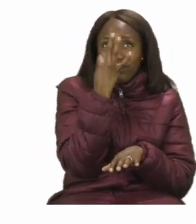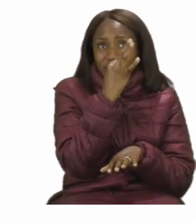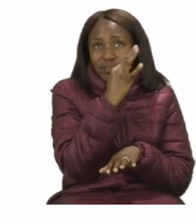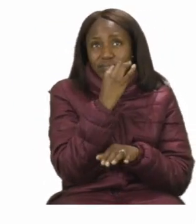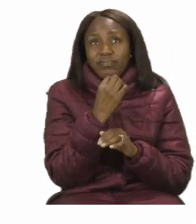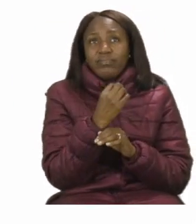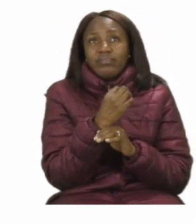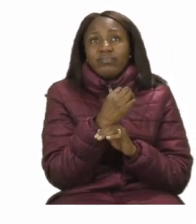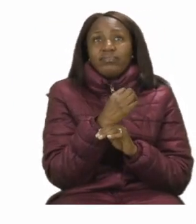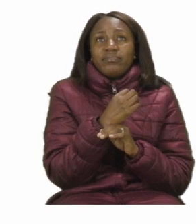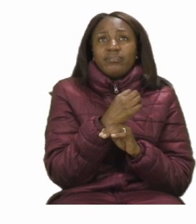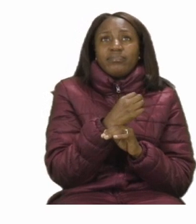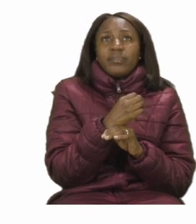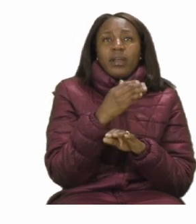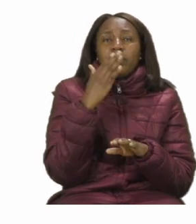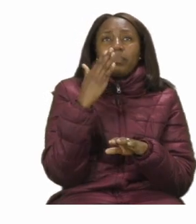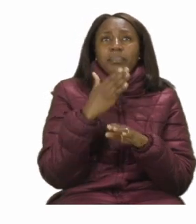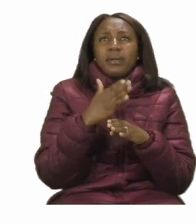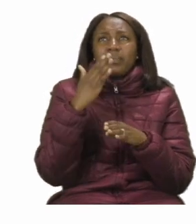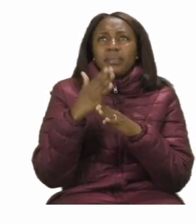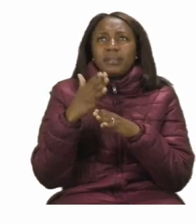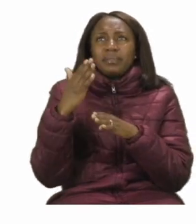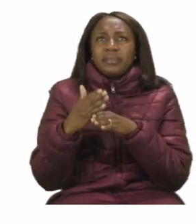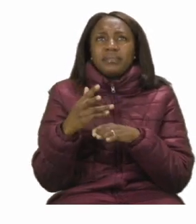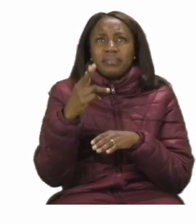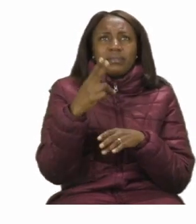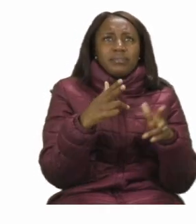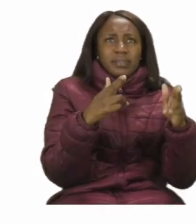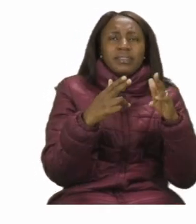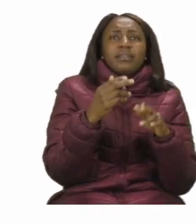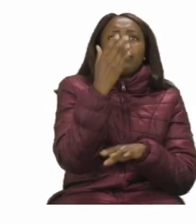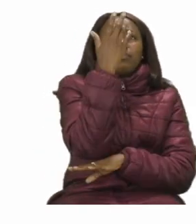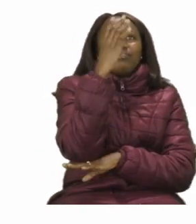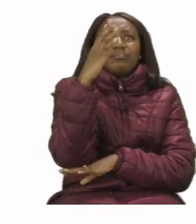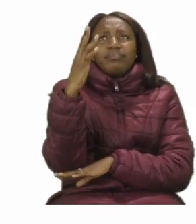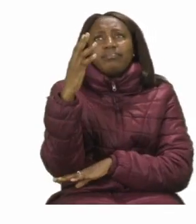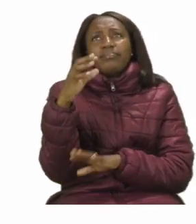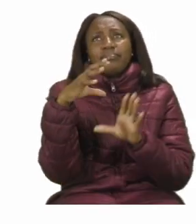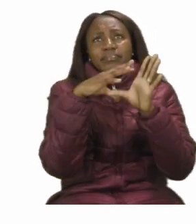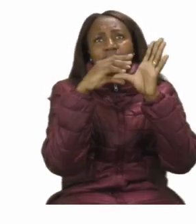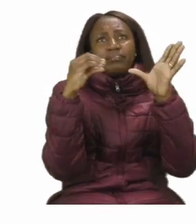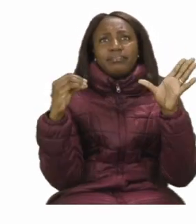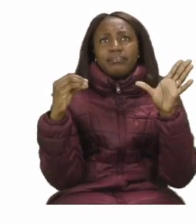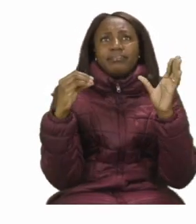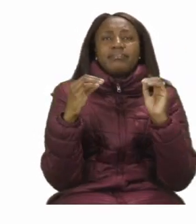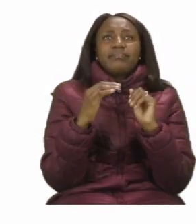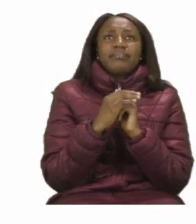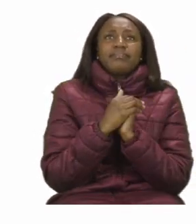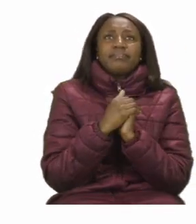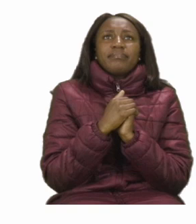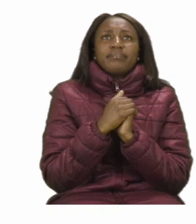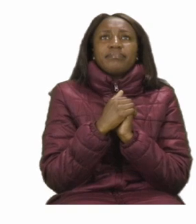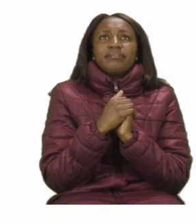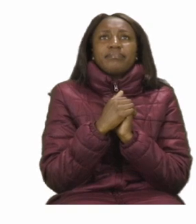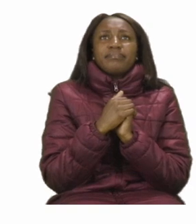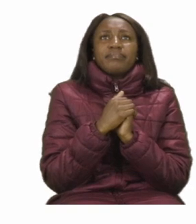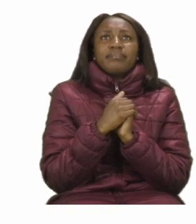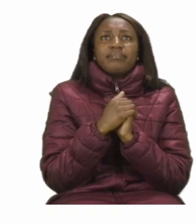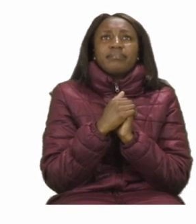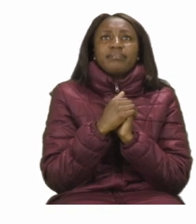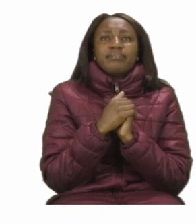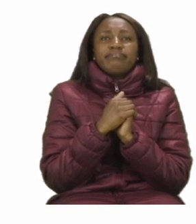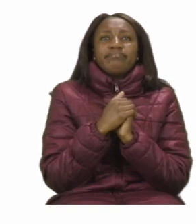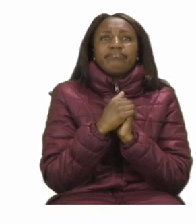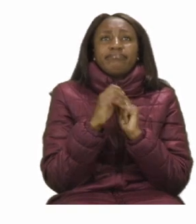flowering, cuttings, tree, and leaves. Now,